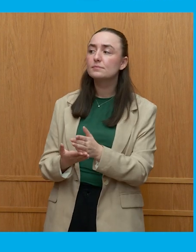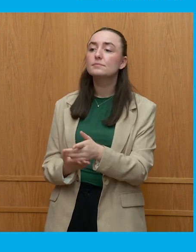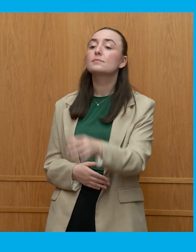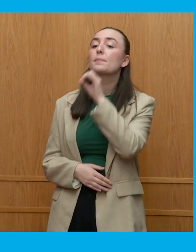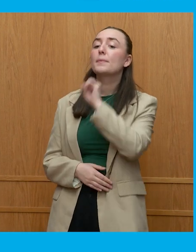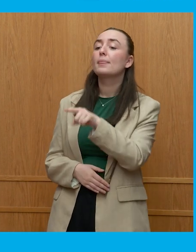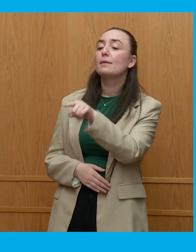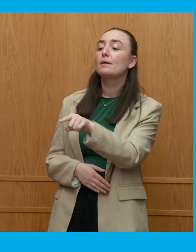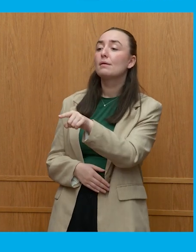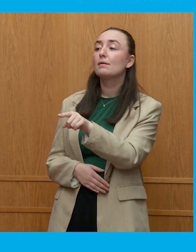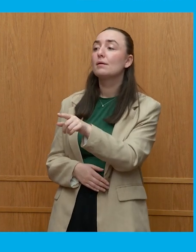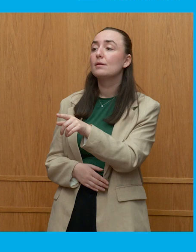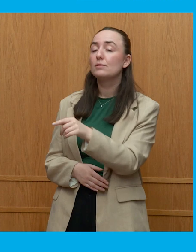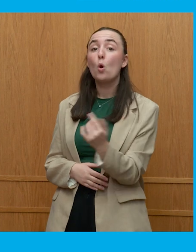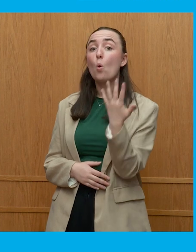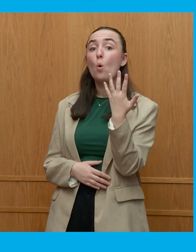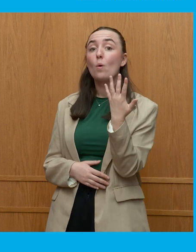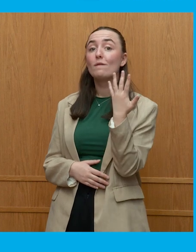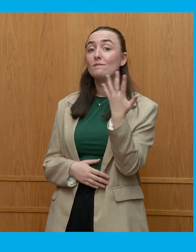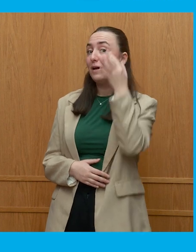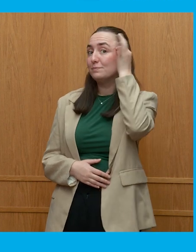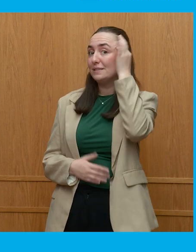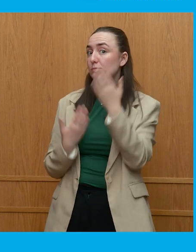doing? 5 more minutes? Yes.